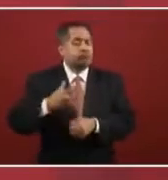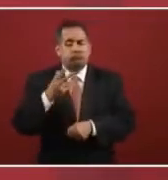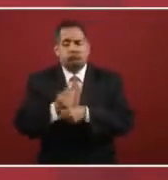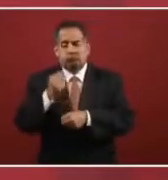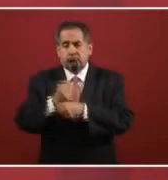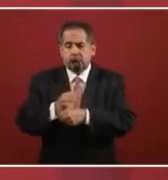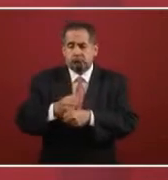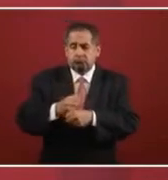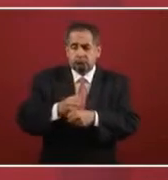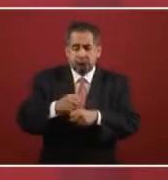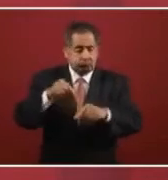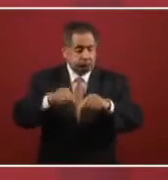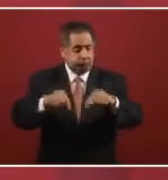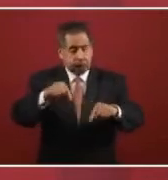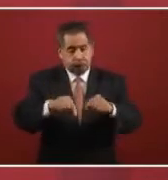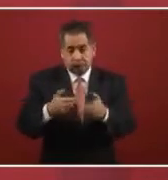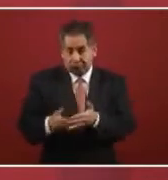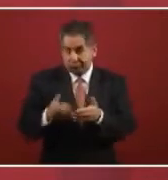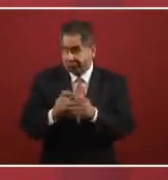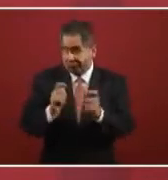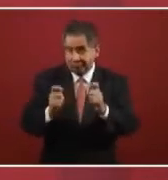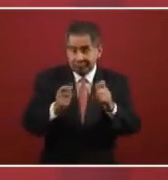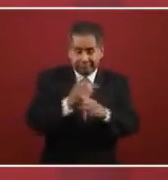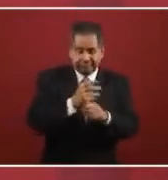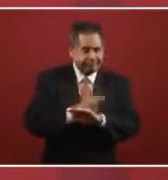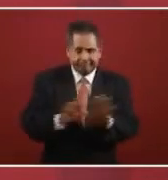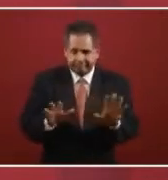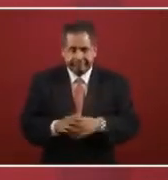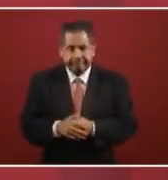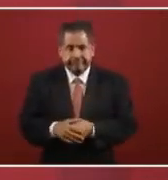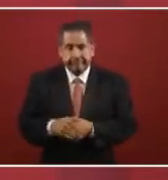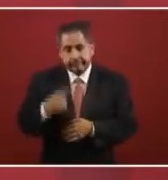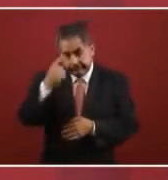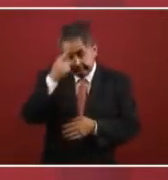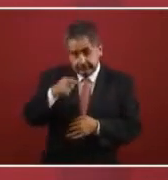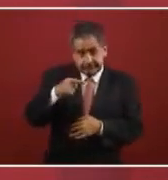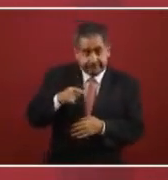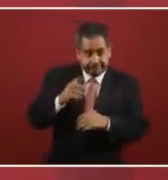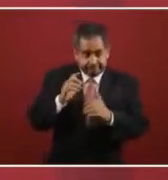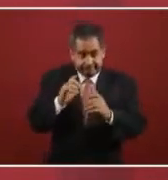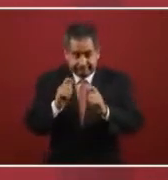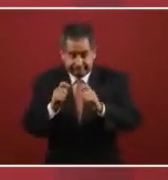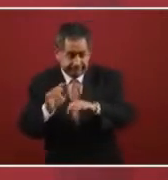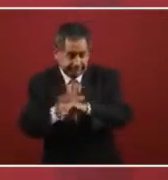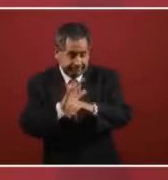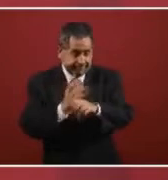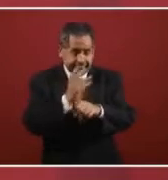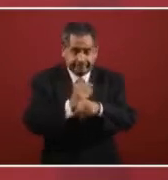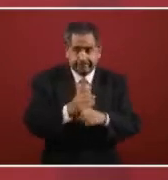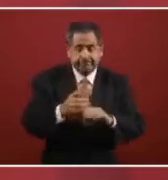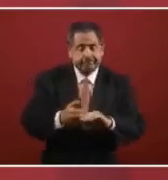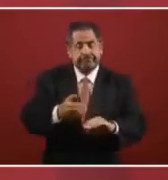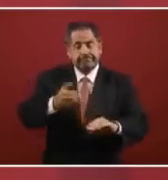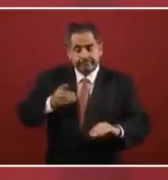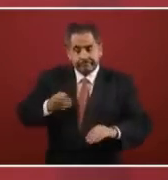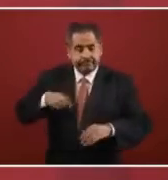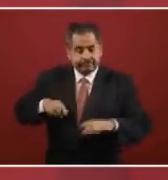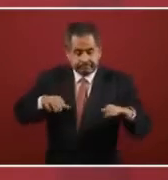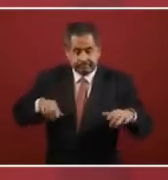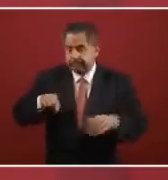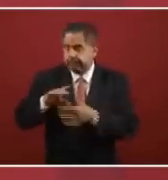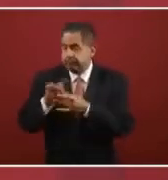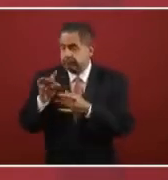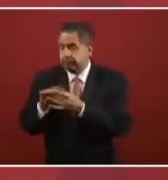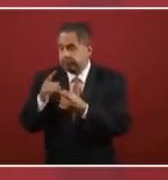donde se está They're condicionando not actually actualmente. doing where Porque it's para el actually, acondicionamiento del because sitio, ahí for the sí, el conditioning manifiesto de of the,